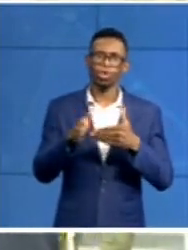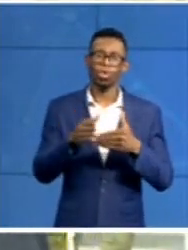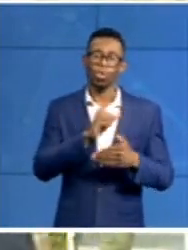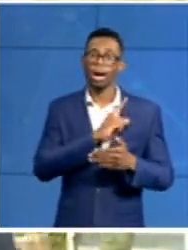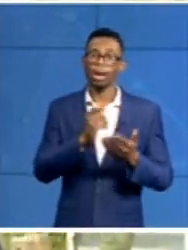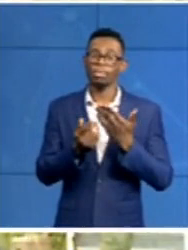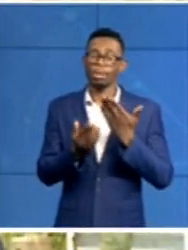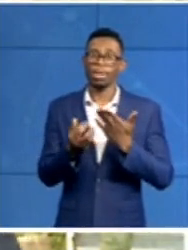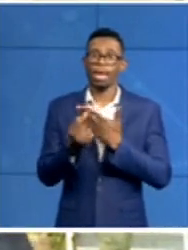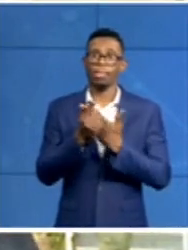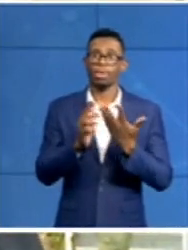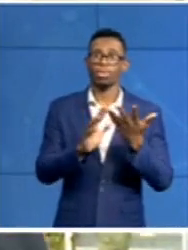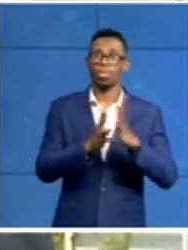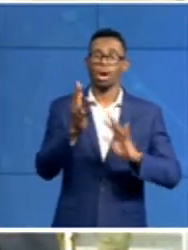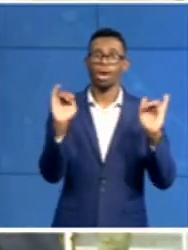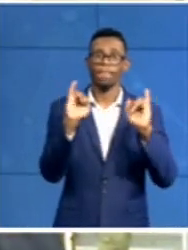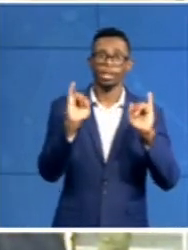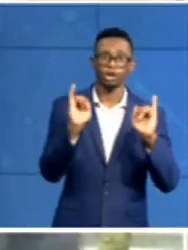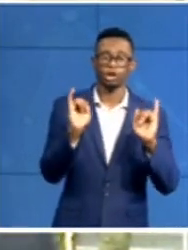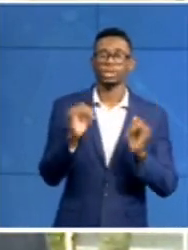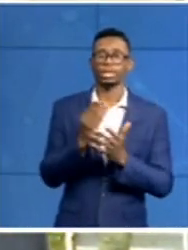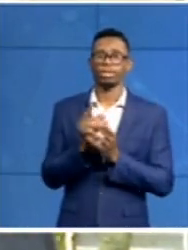a sanitation, like a 25 liter.